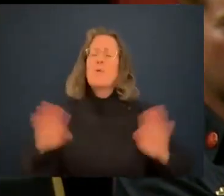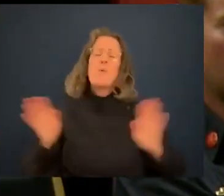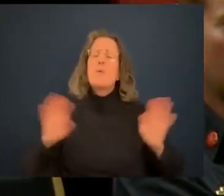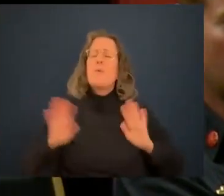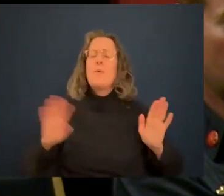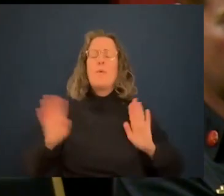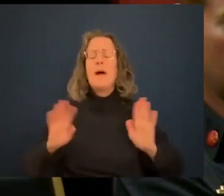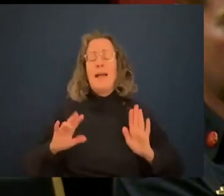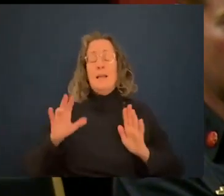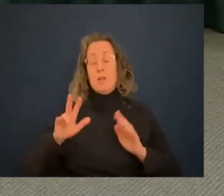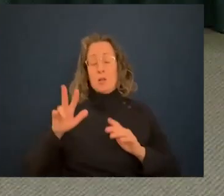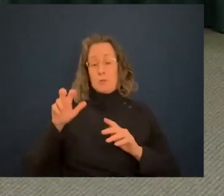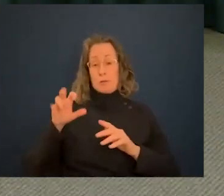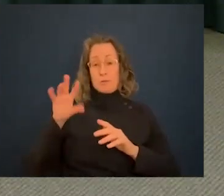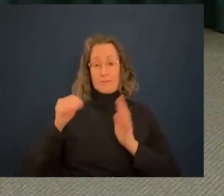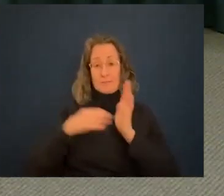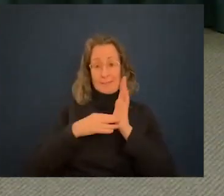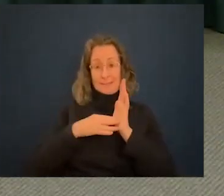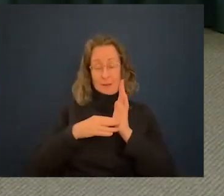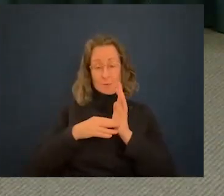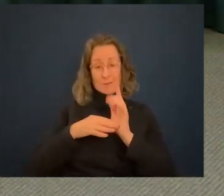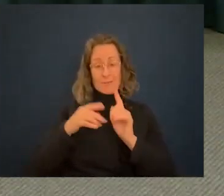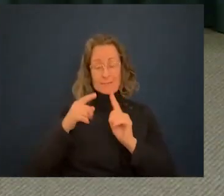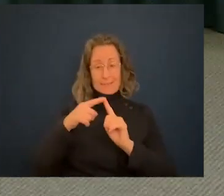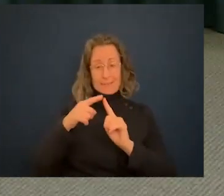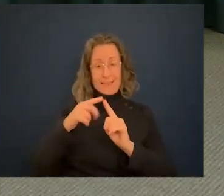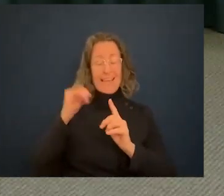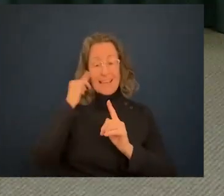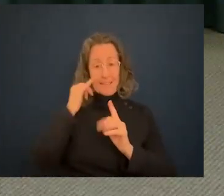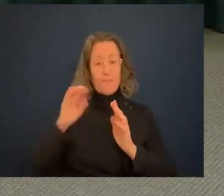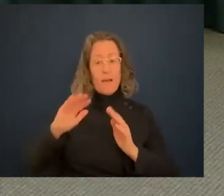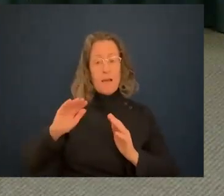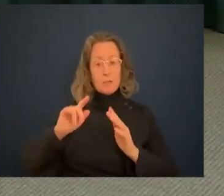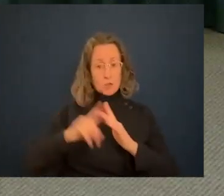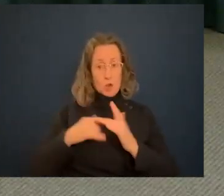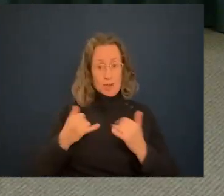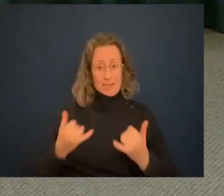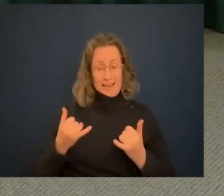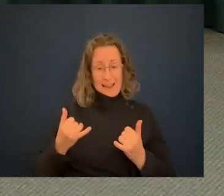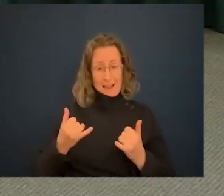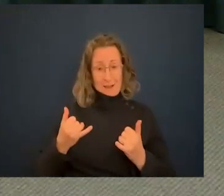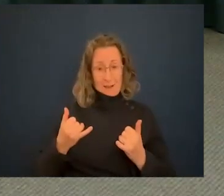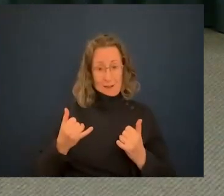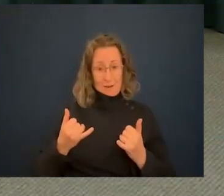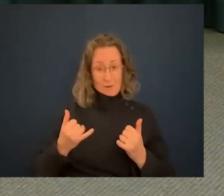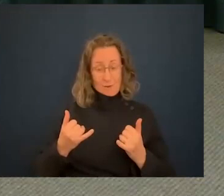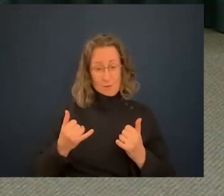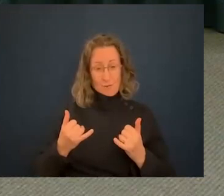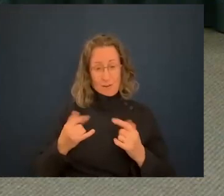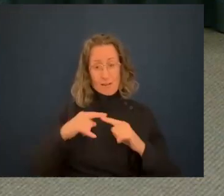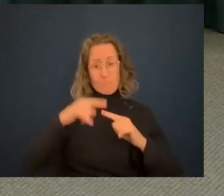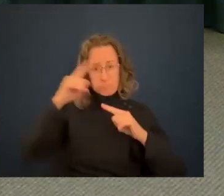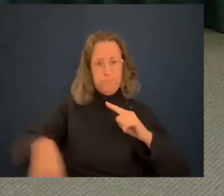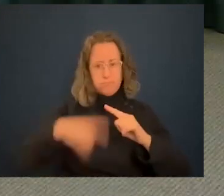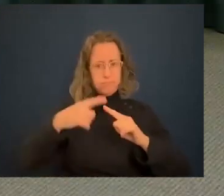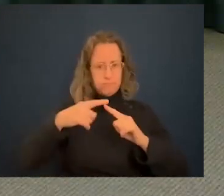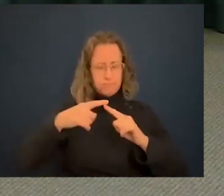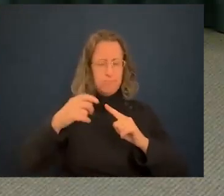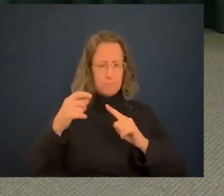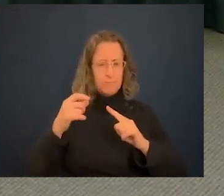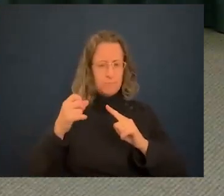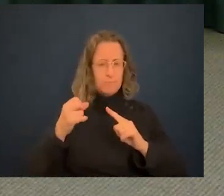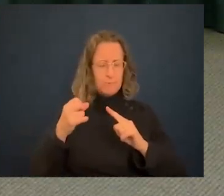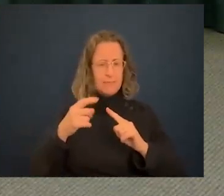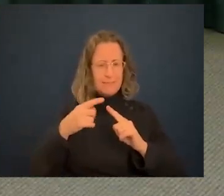now to basically starting immediately through the fiscal through the fiscal year so so